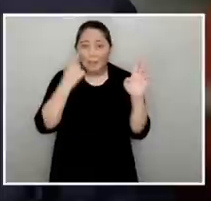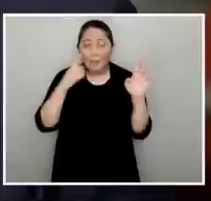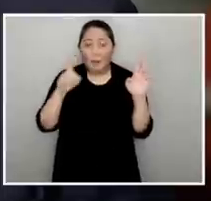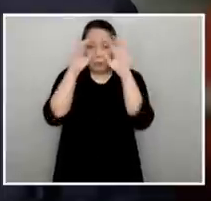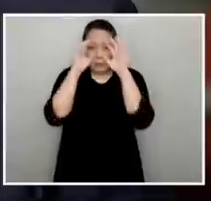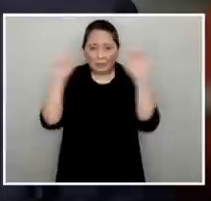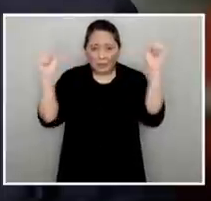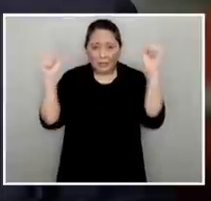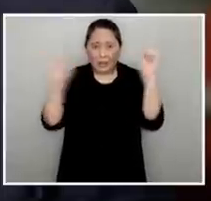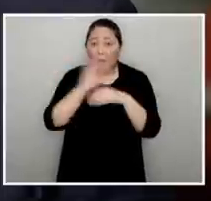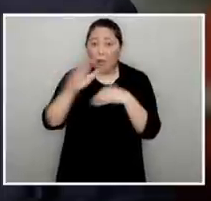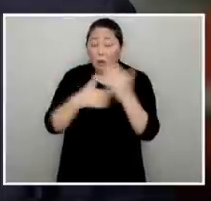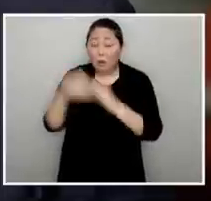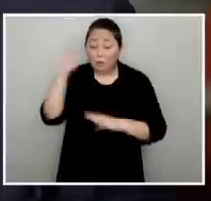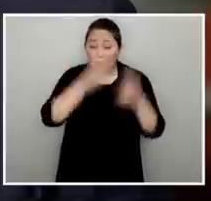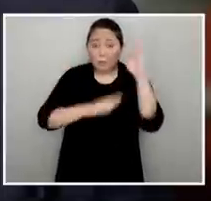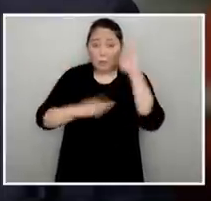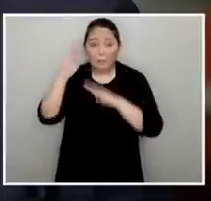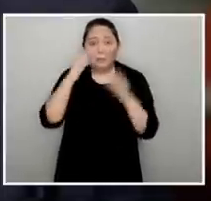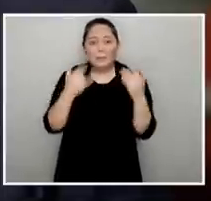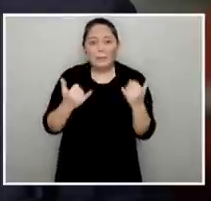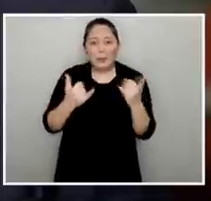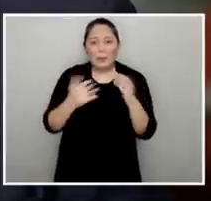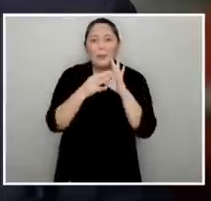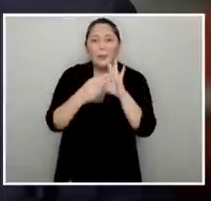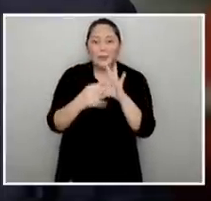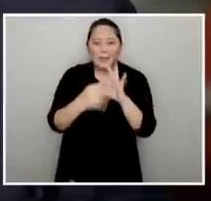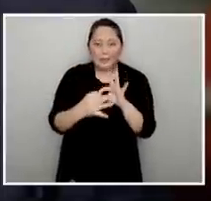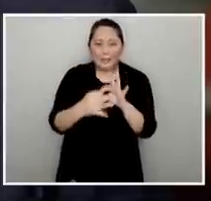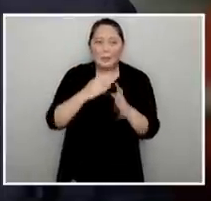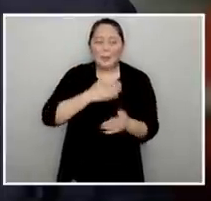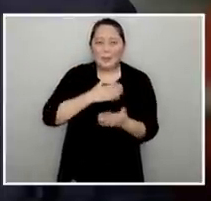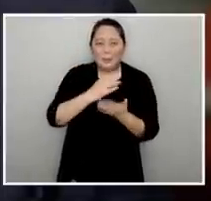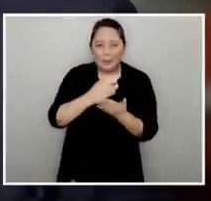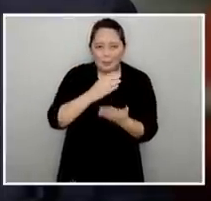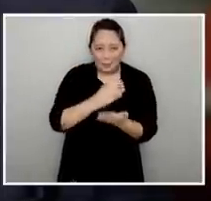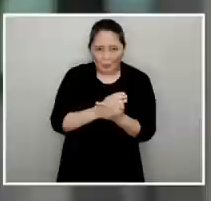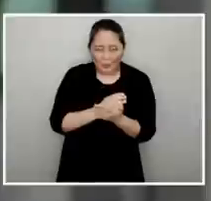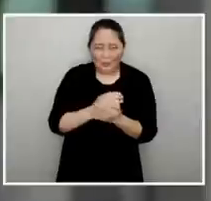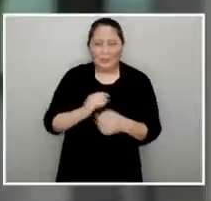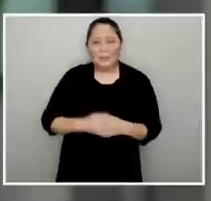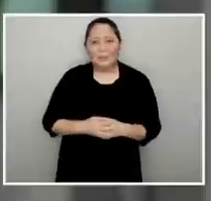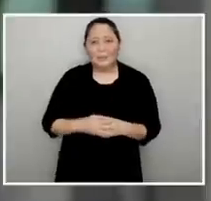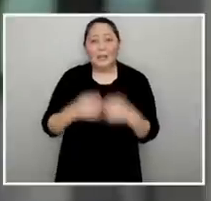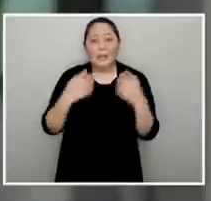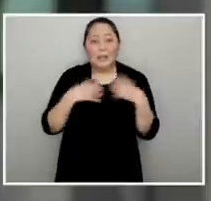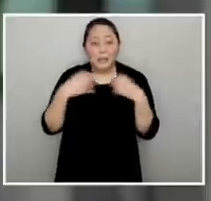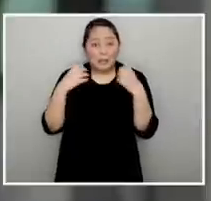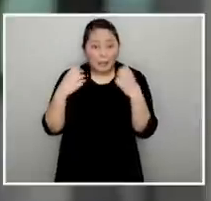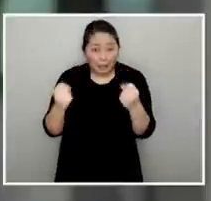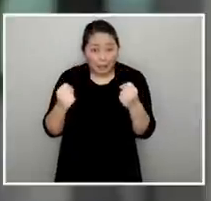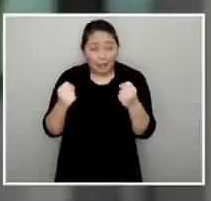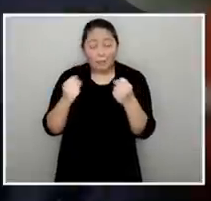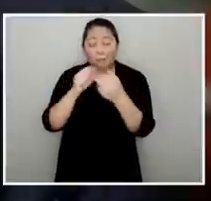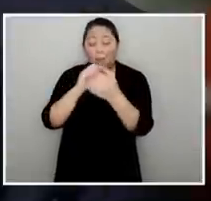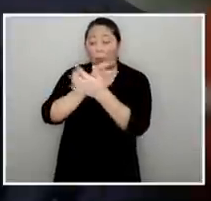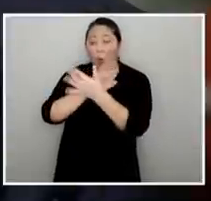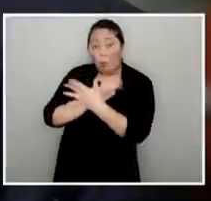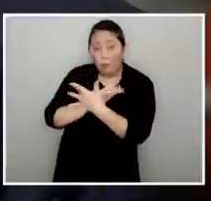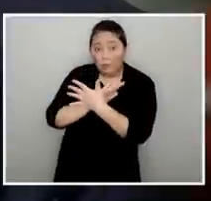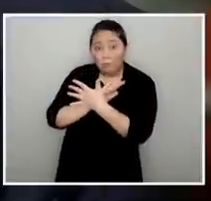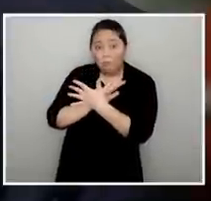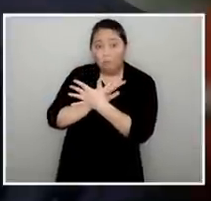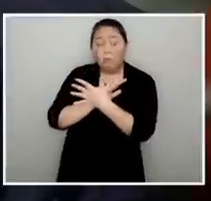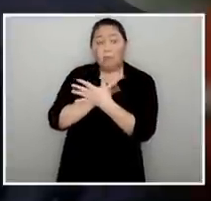courses: healthcare, COVID, crime and corruption, law, and also it affected a